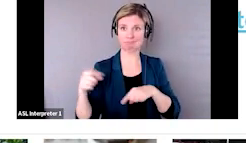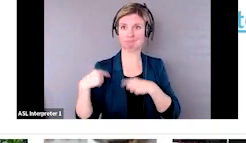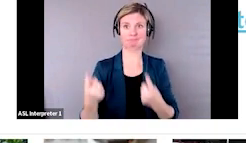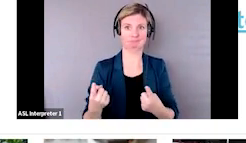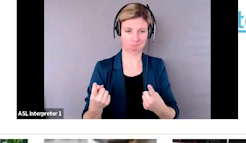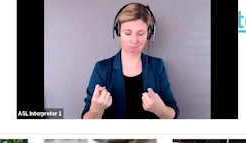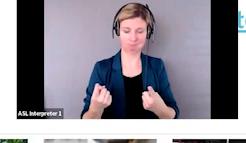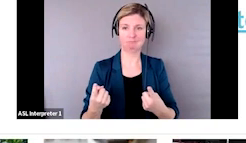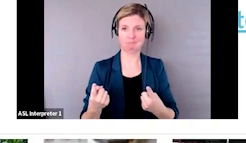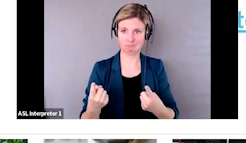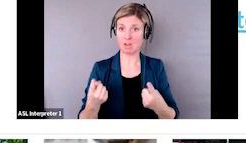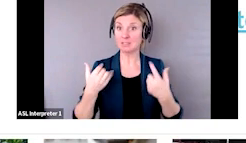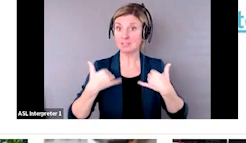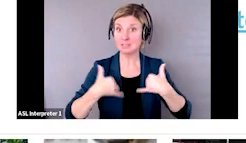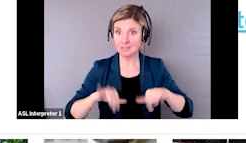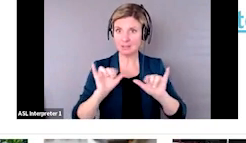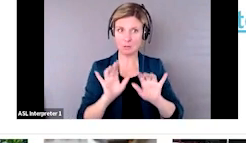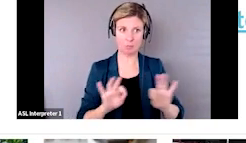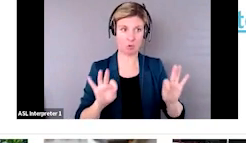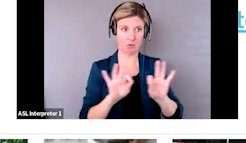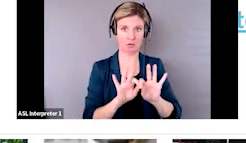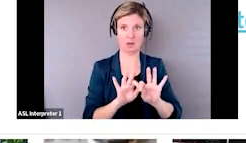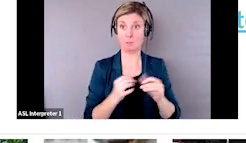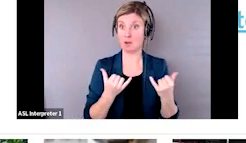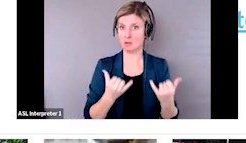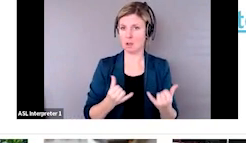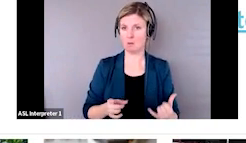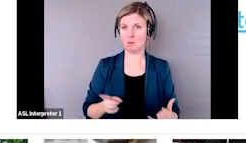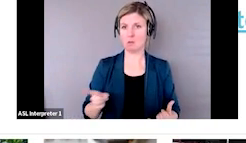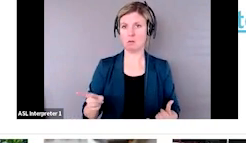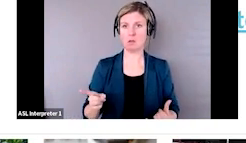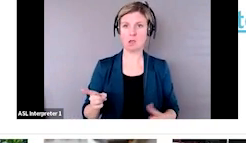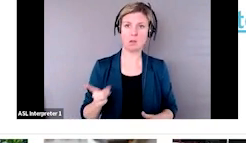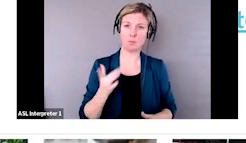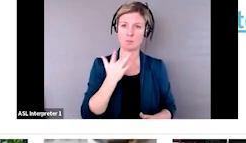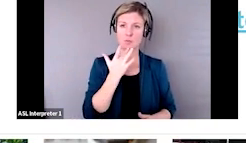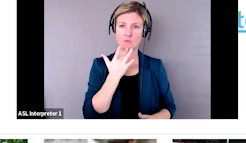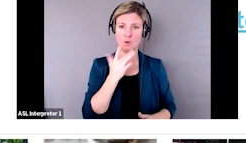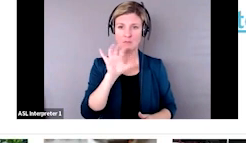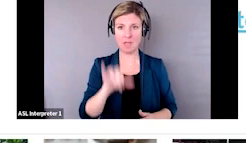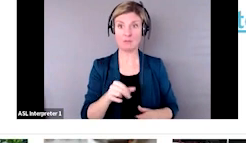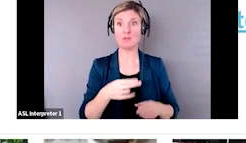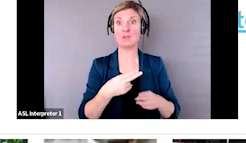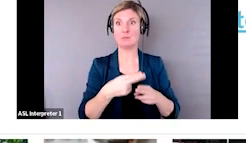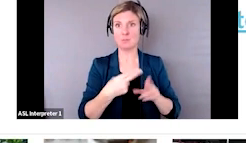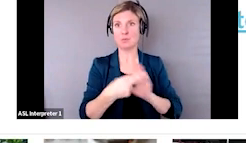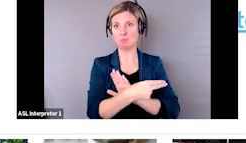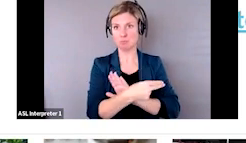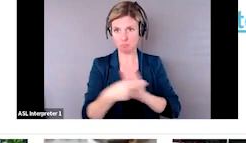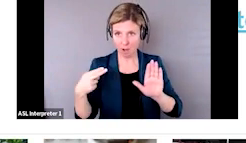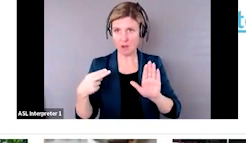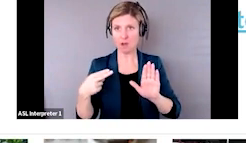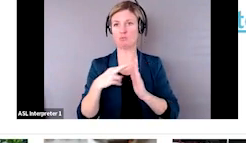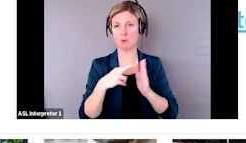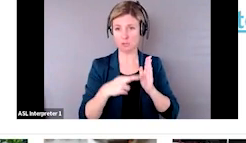content out there, Amazon is definitely leaning into the branded benefits of the brand registry program to